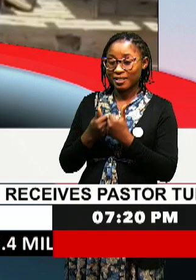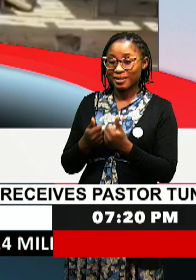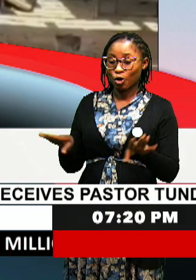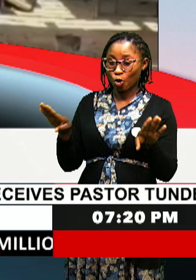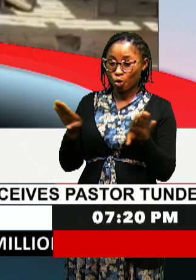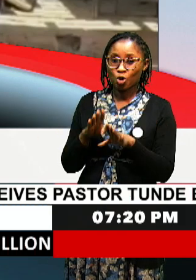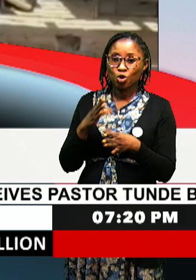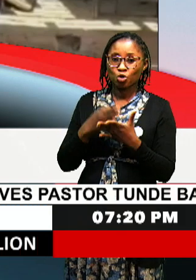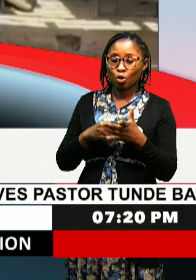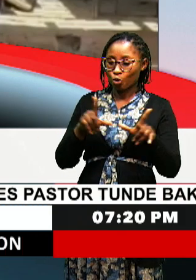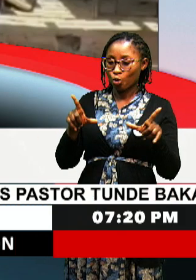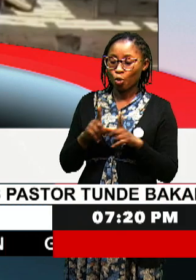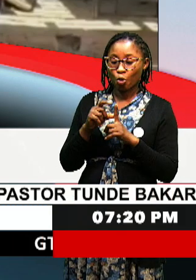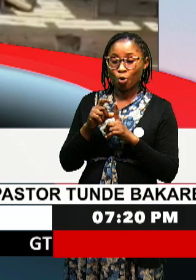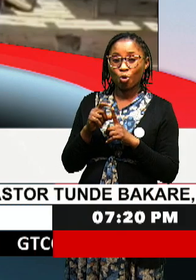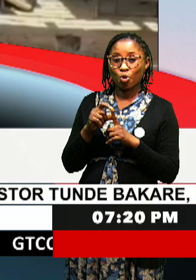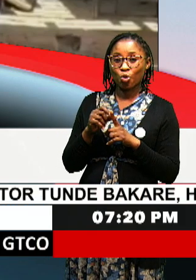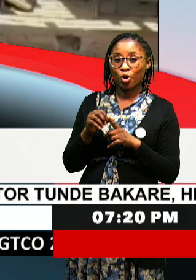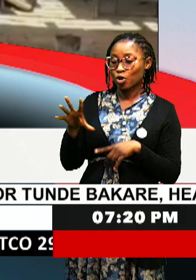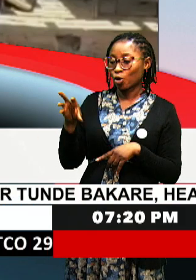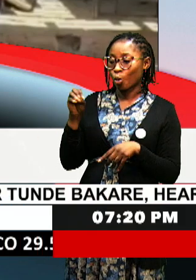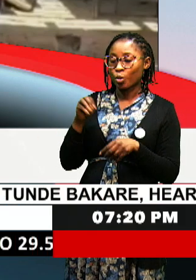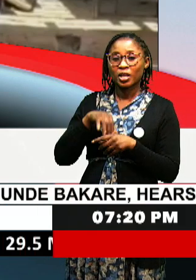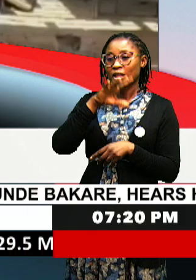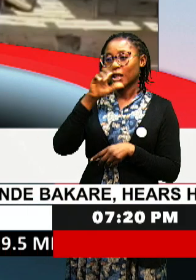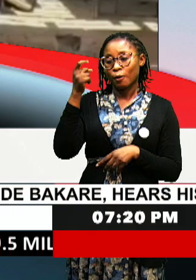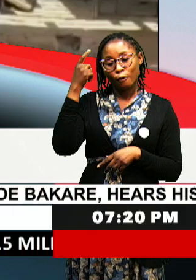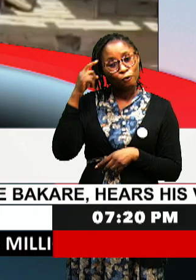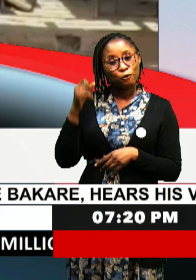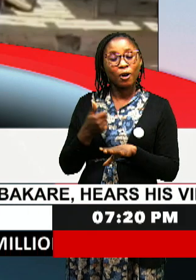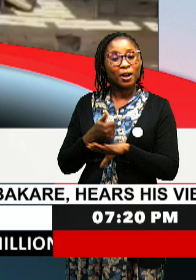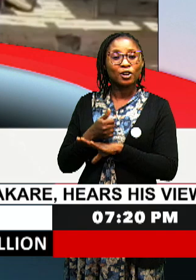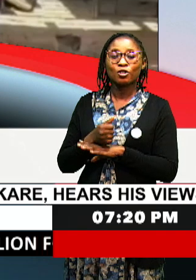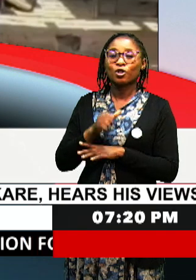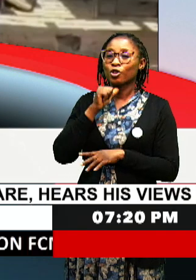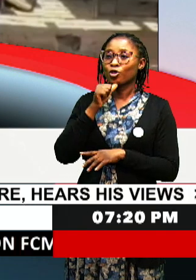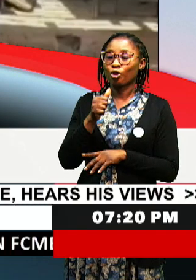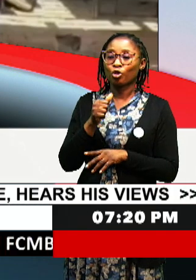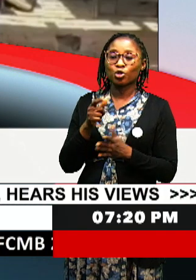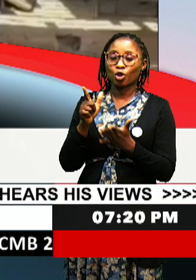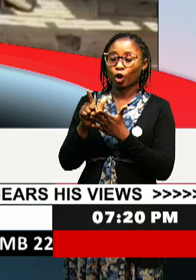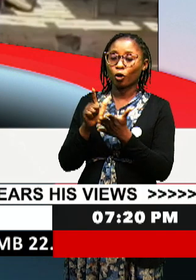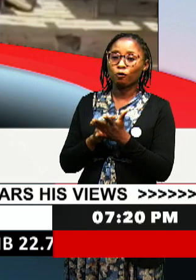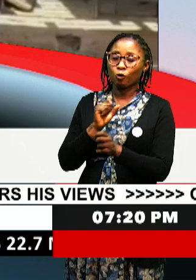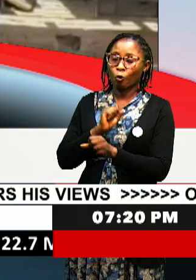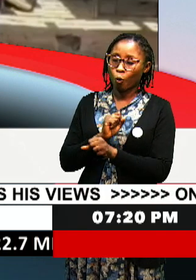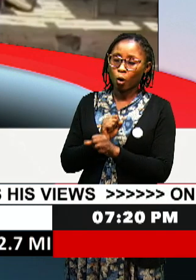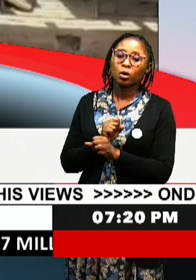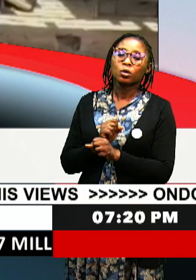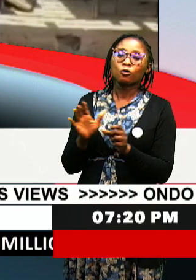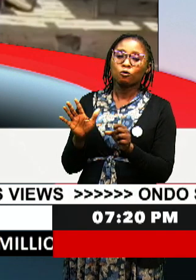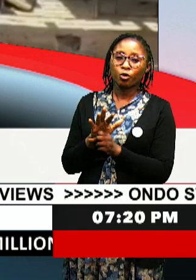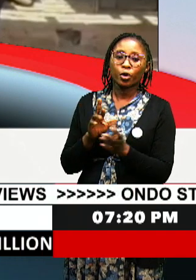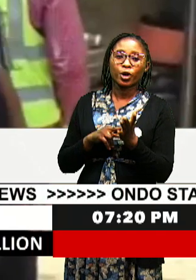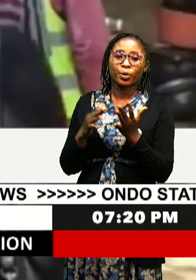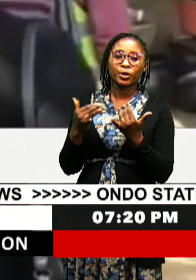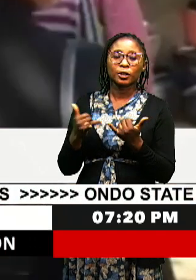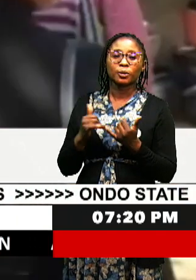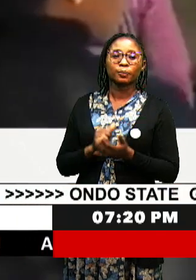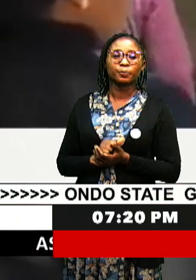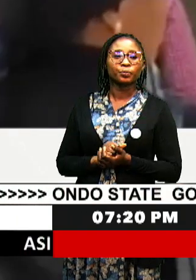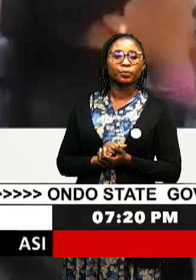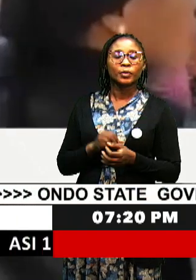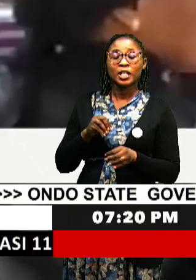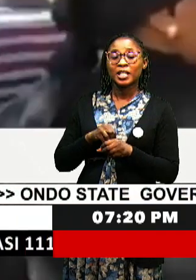local rice mills in Abuja for alleged illegal operations. Hamman Jabani reports. In